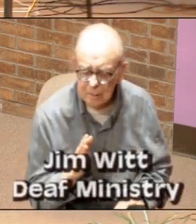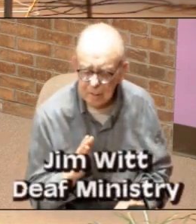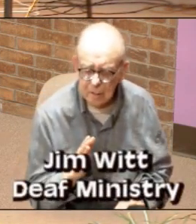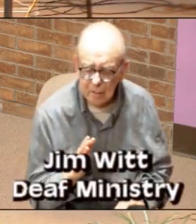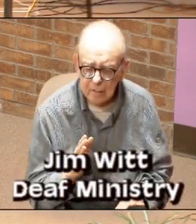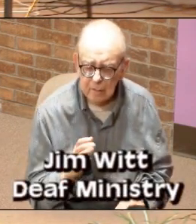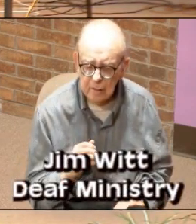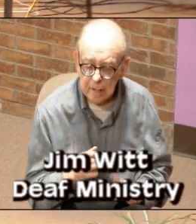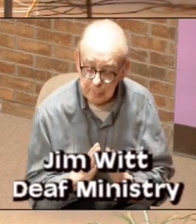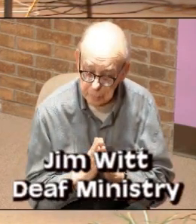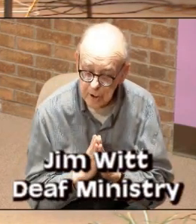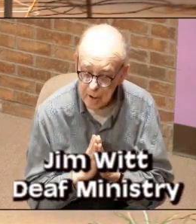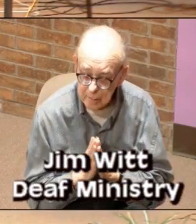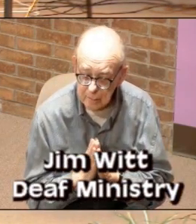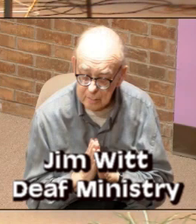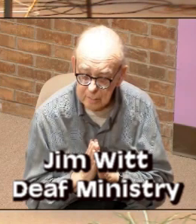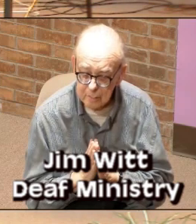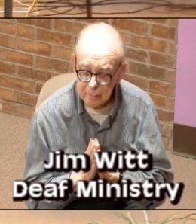in prayer.